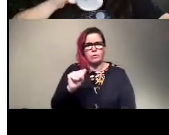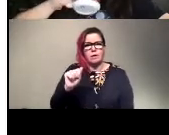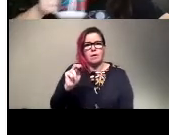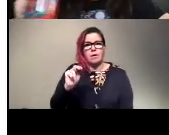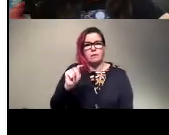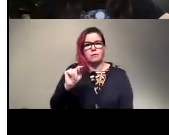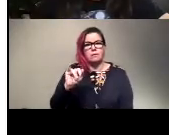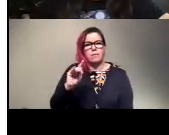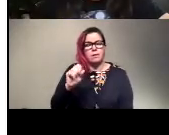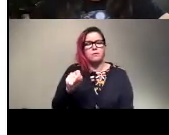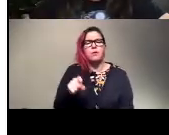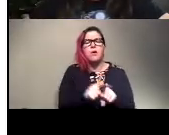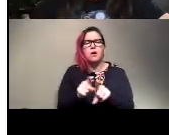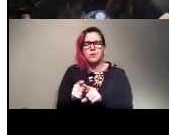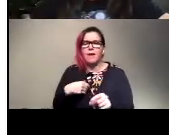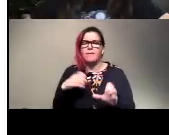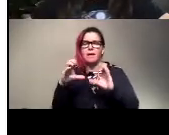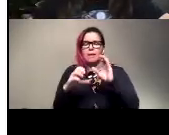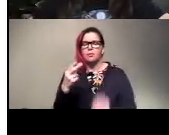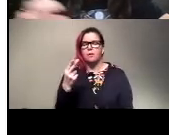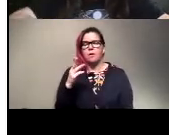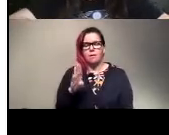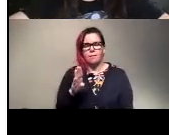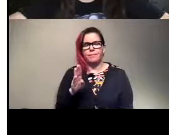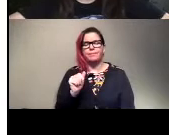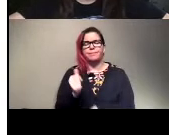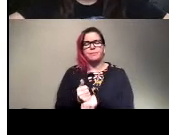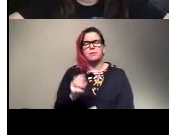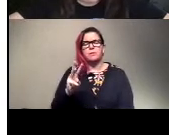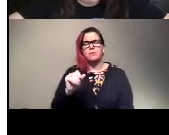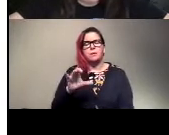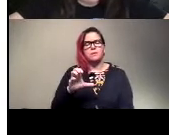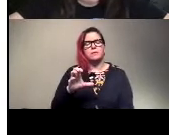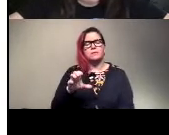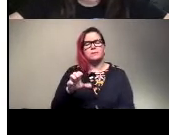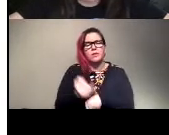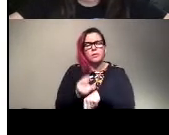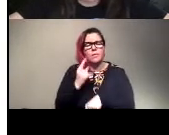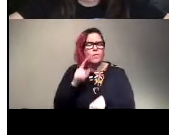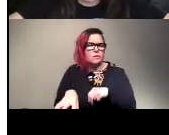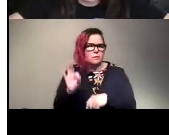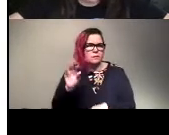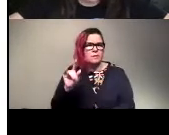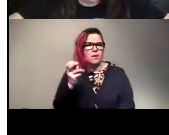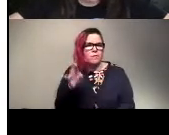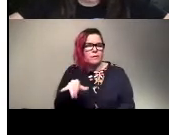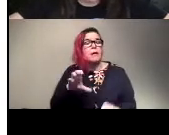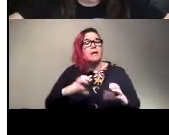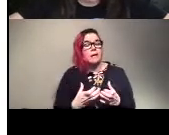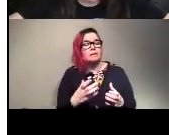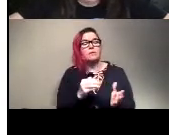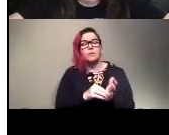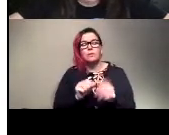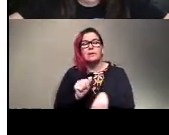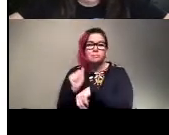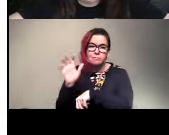have a chemistry hub that's based at the Wisconsin Institute for Discovery. And that's where classes and students can send in their isolates. And